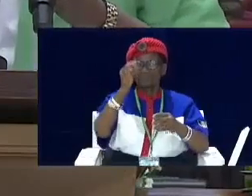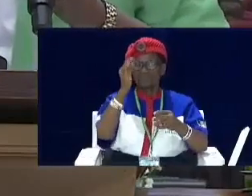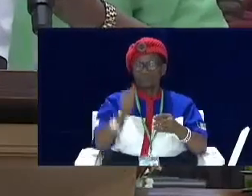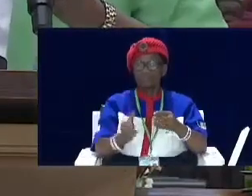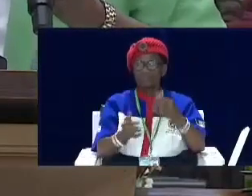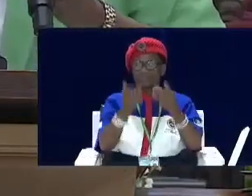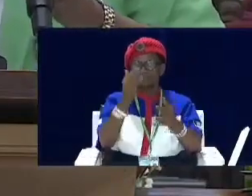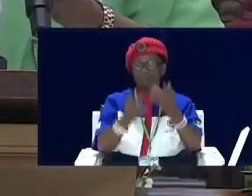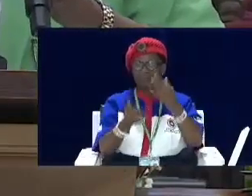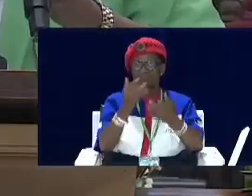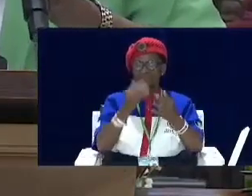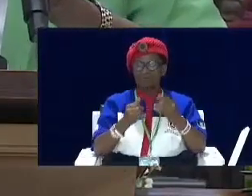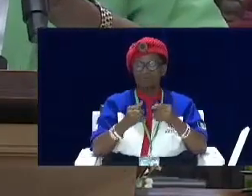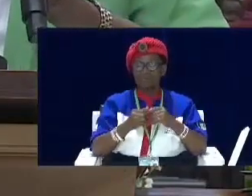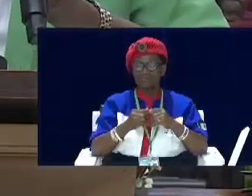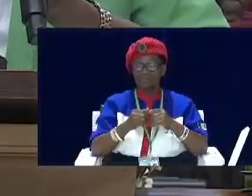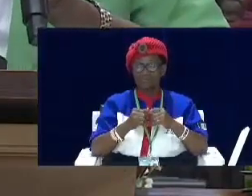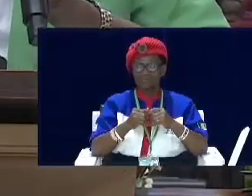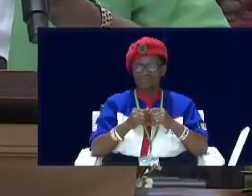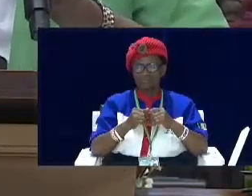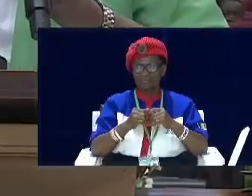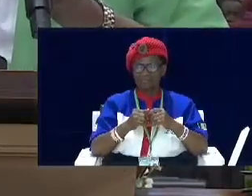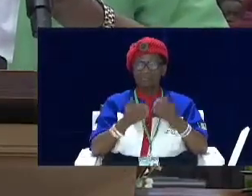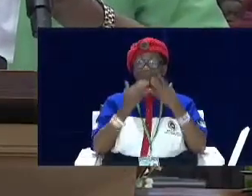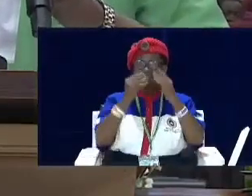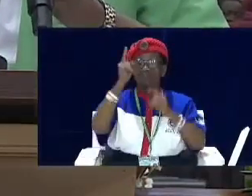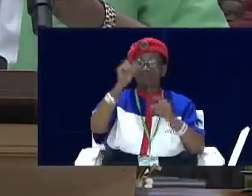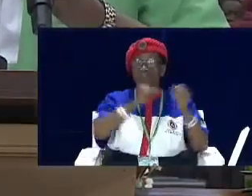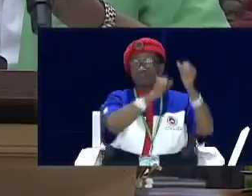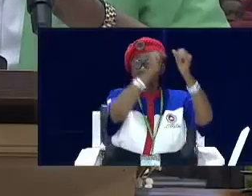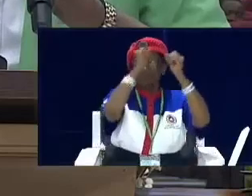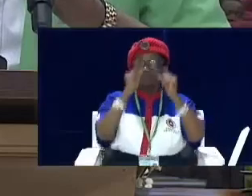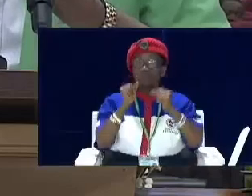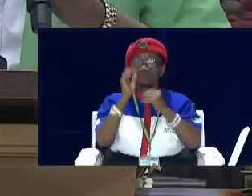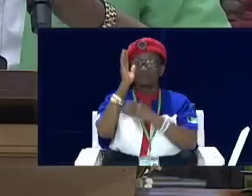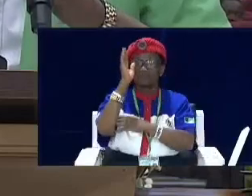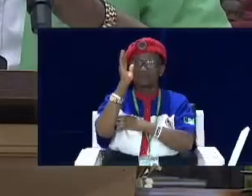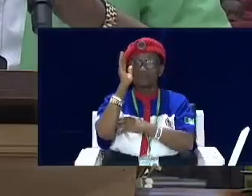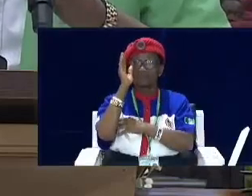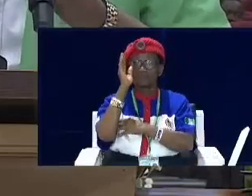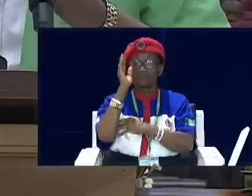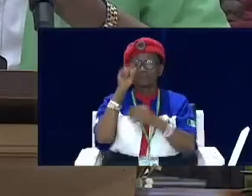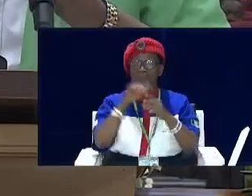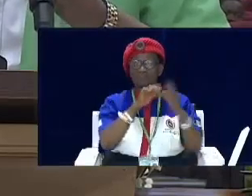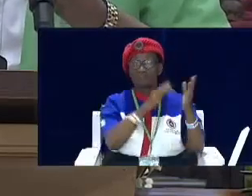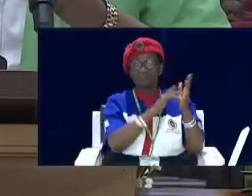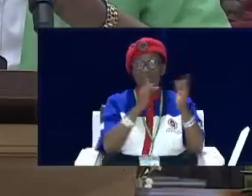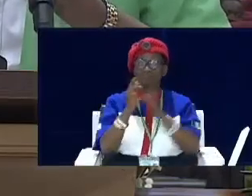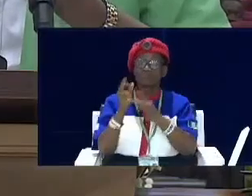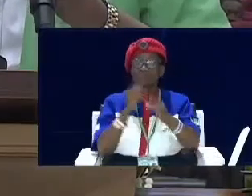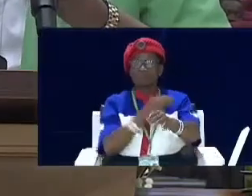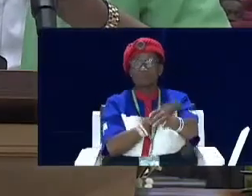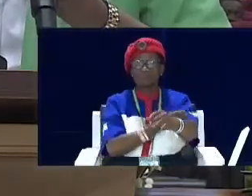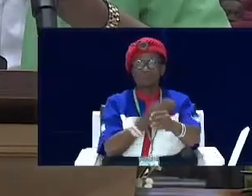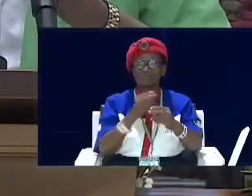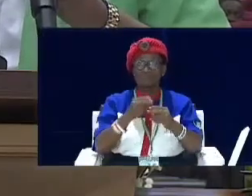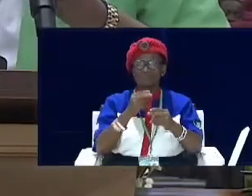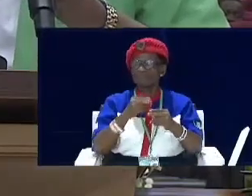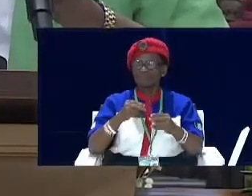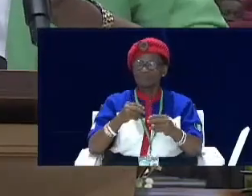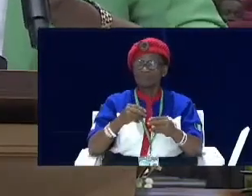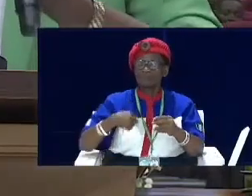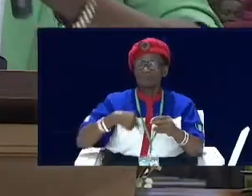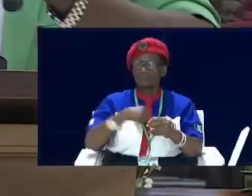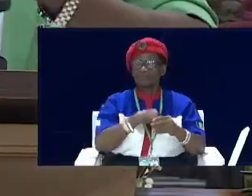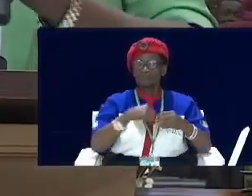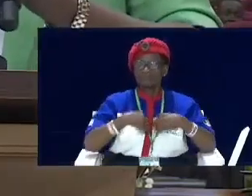fire. Thank you, Almighty God. In Jesus' mighty name we have prayed. Ni